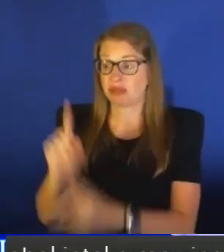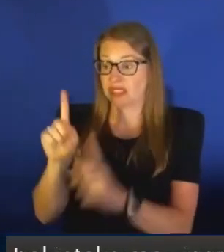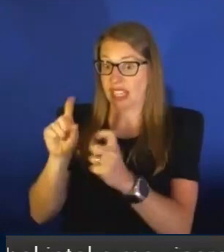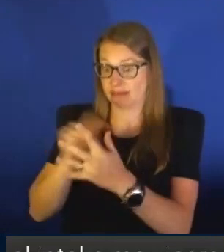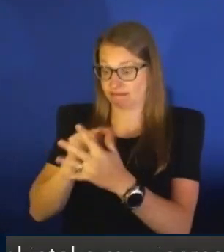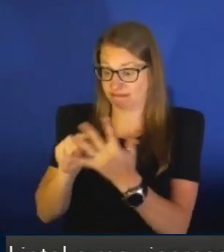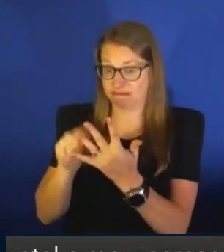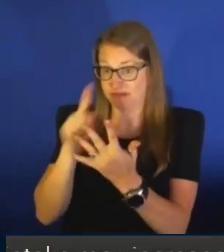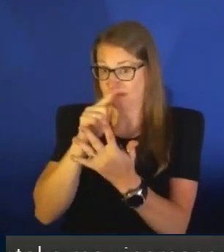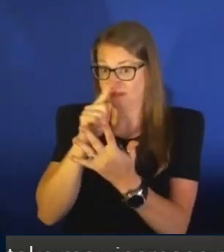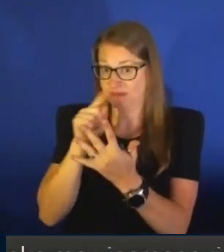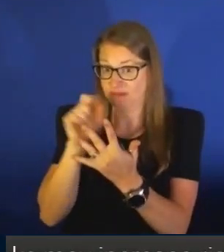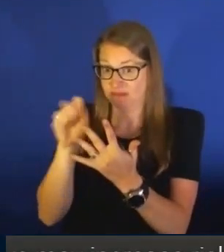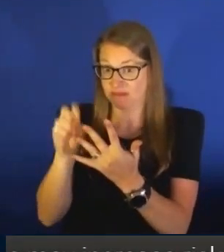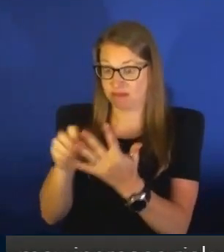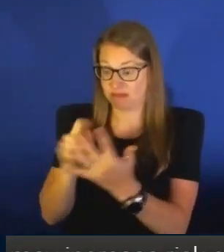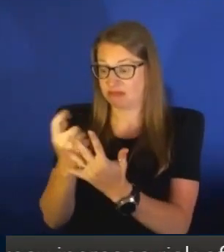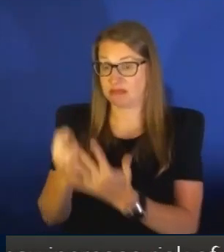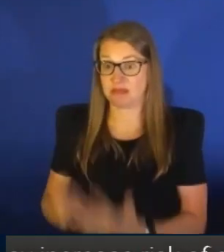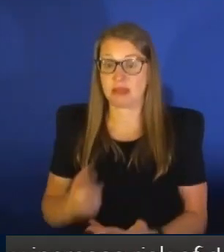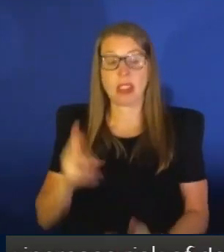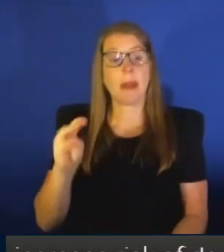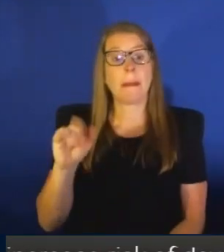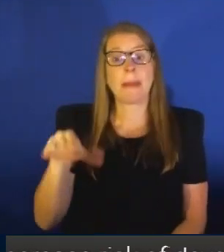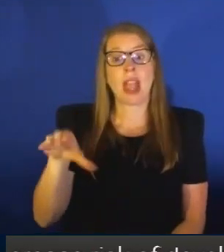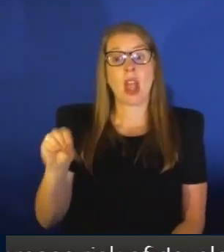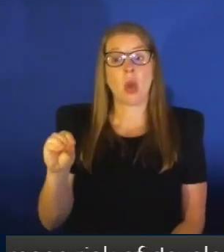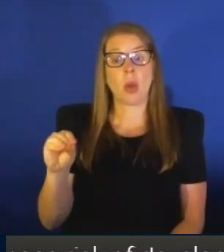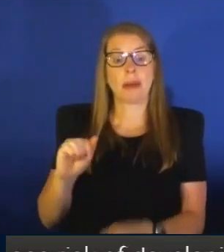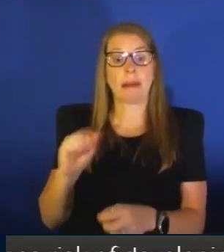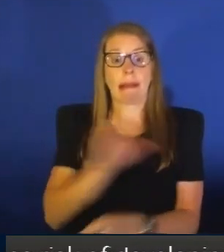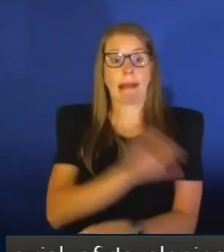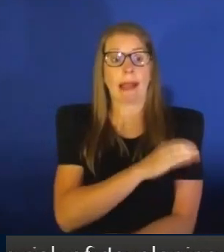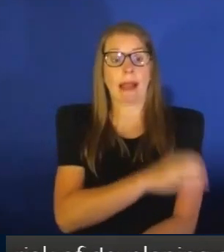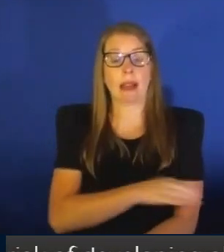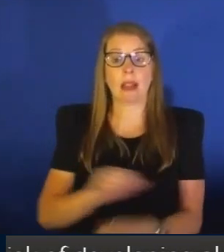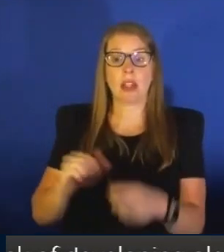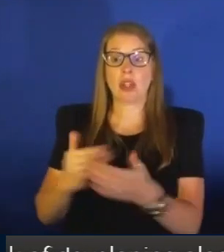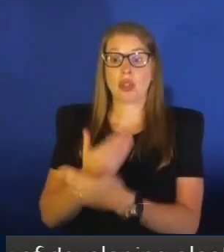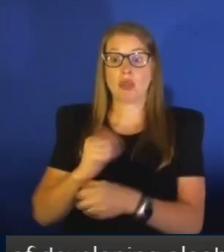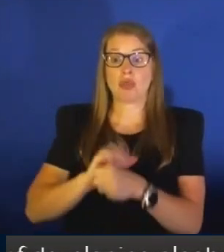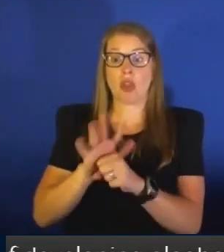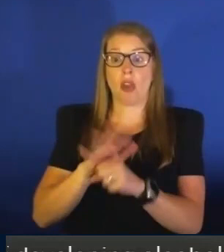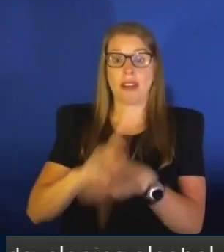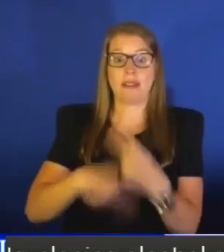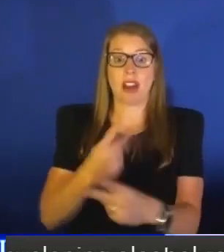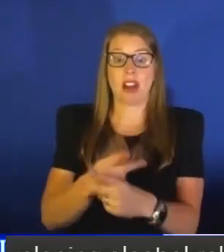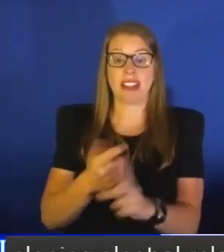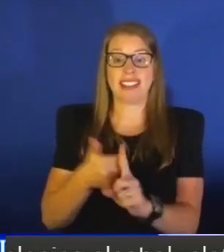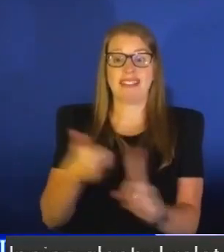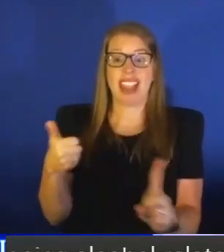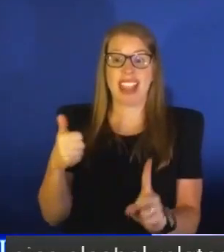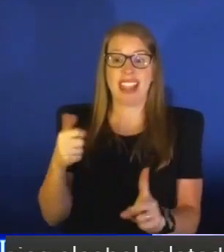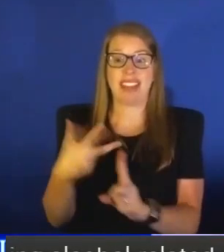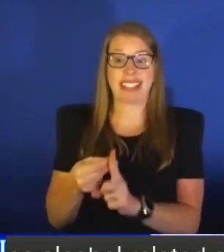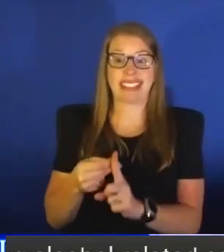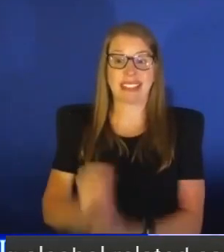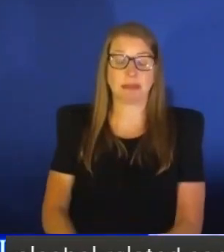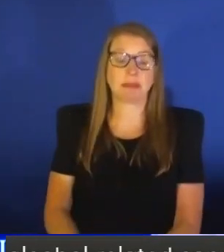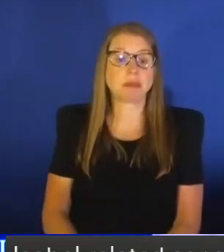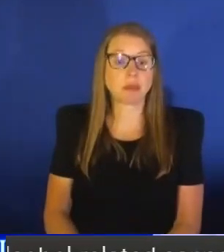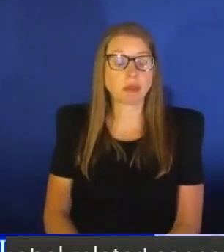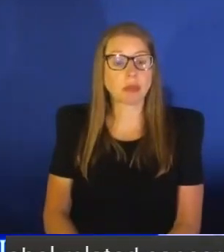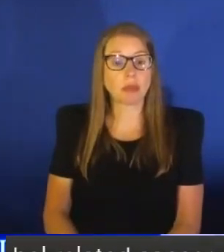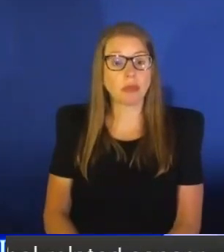And then just lastly, a Mayo Clinic doctor saying that new COVID variants evade the vaccine. What do you know about that? Yeah, I mean, I still believe this